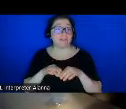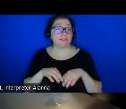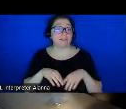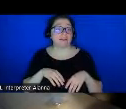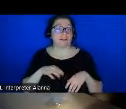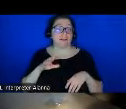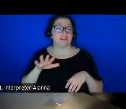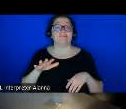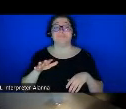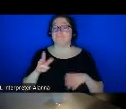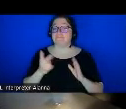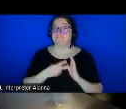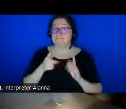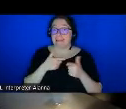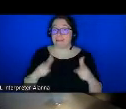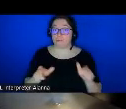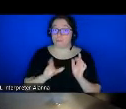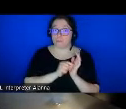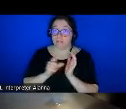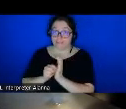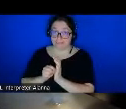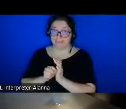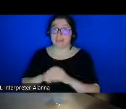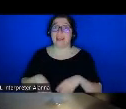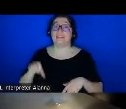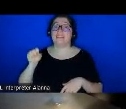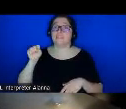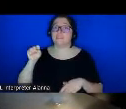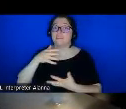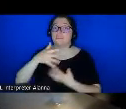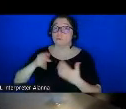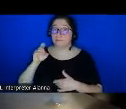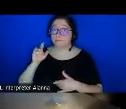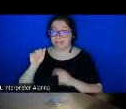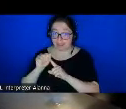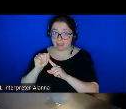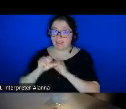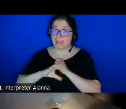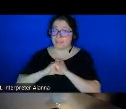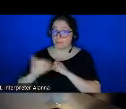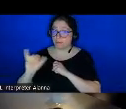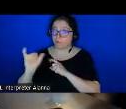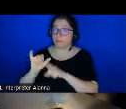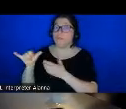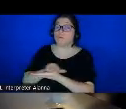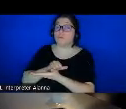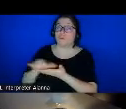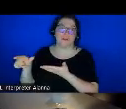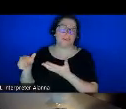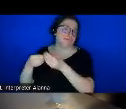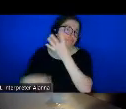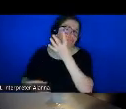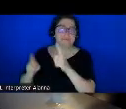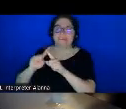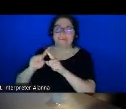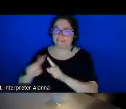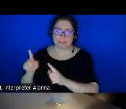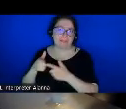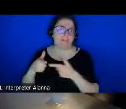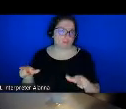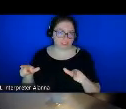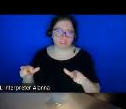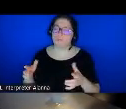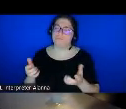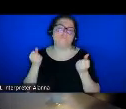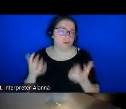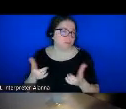bilingual print and social media campaigns i'm sure in new york there's a lot of other languages so multilingual campaigns are very